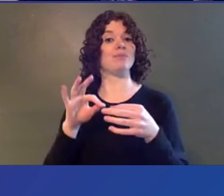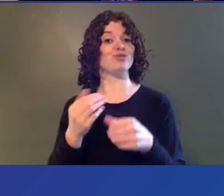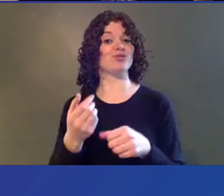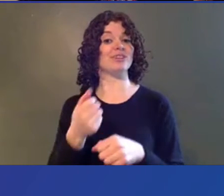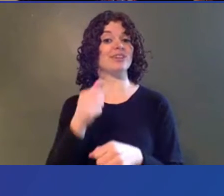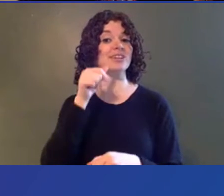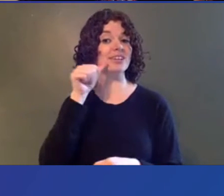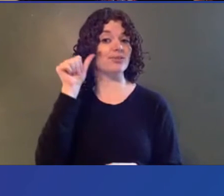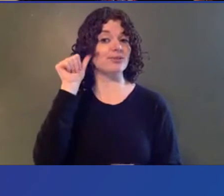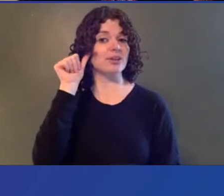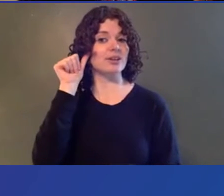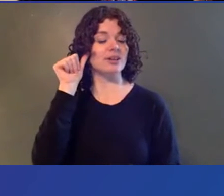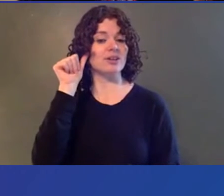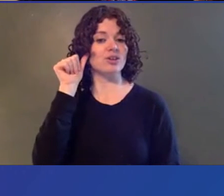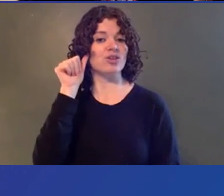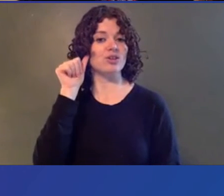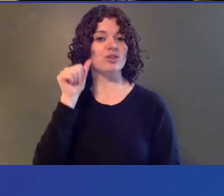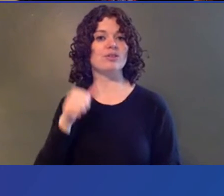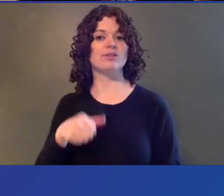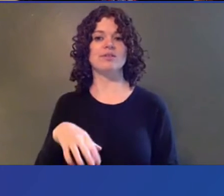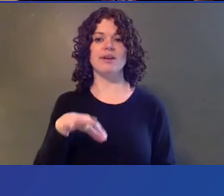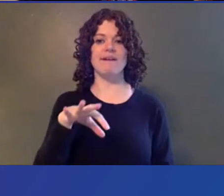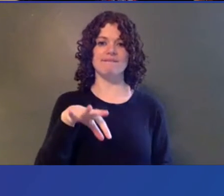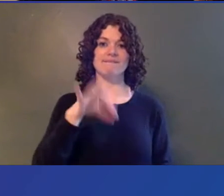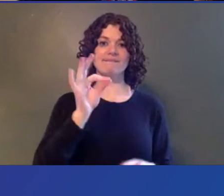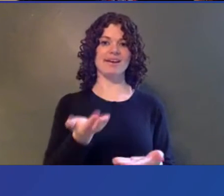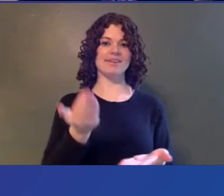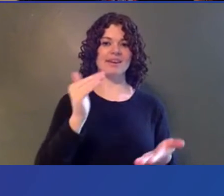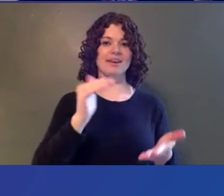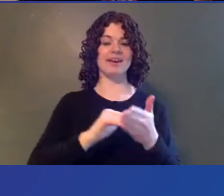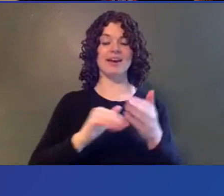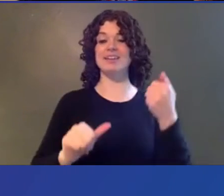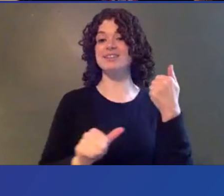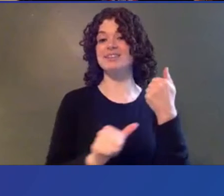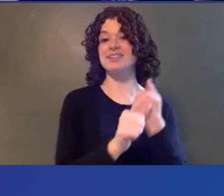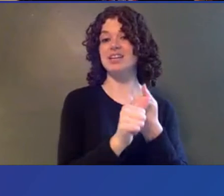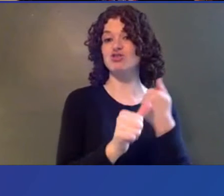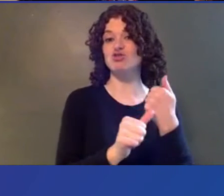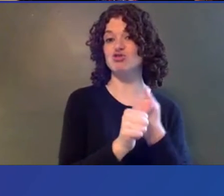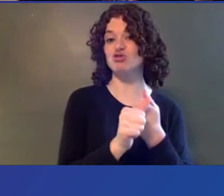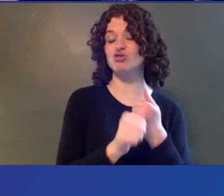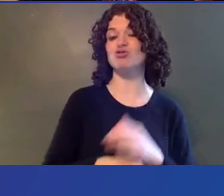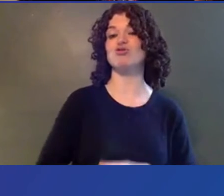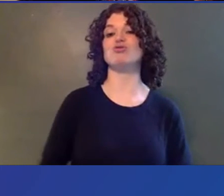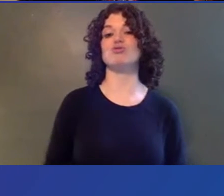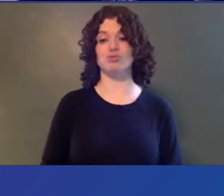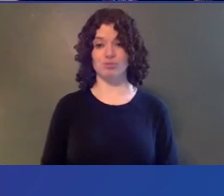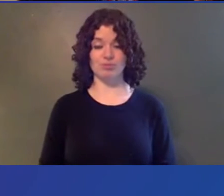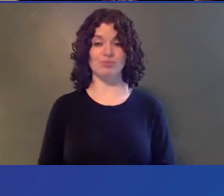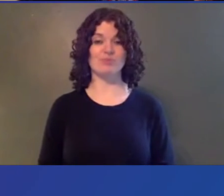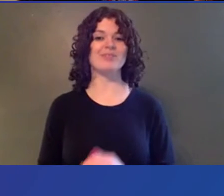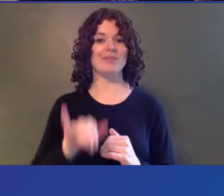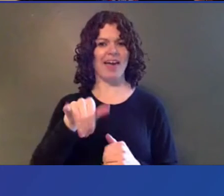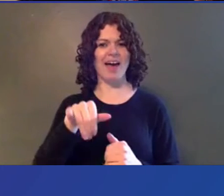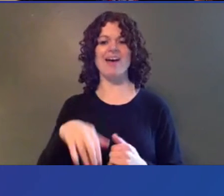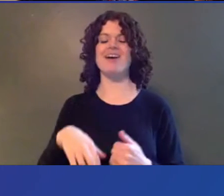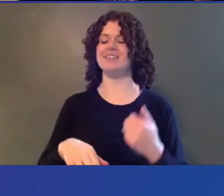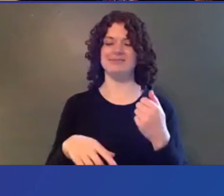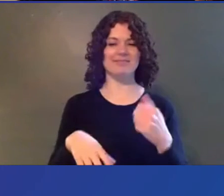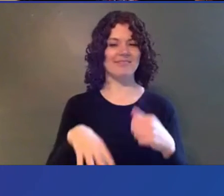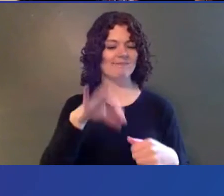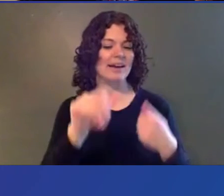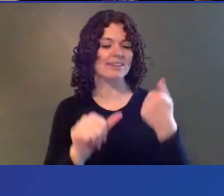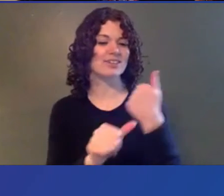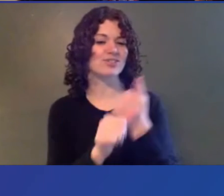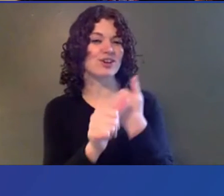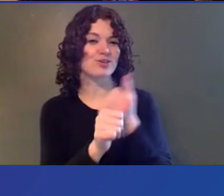rediscovering danger and rediscovering all kinds of things, but that in particular I think is really interesting. I